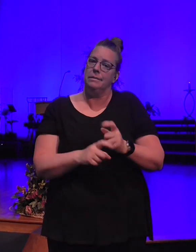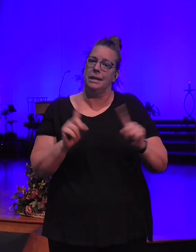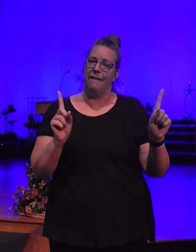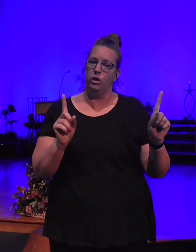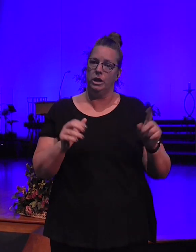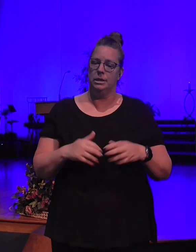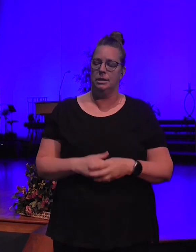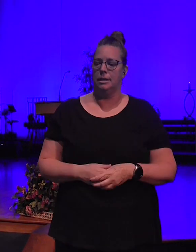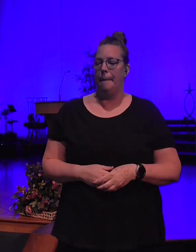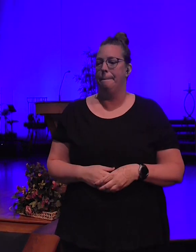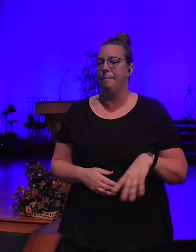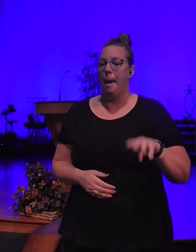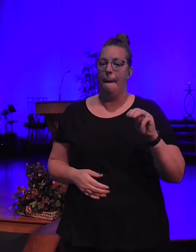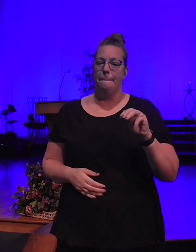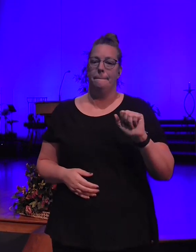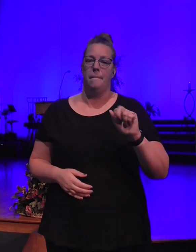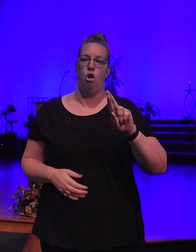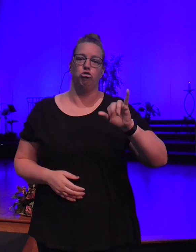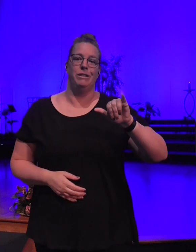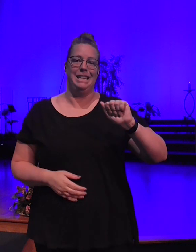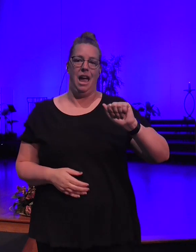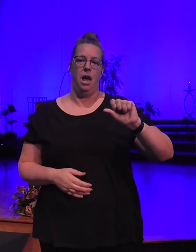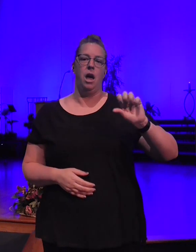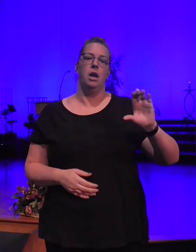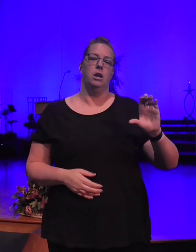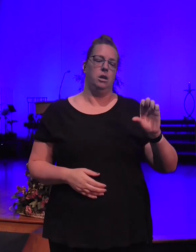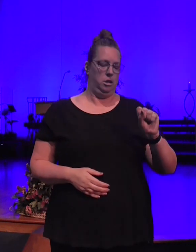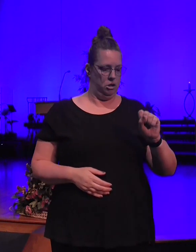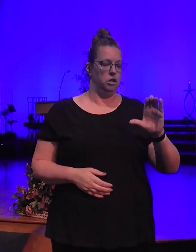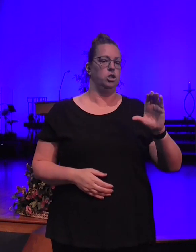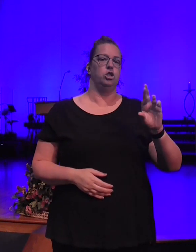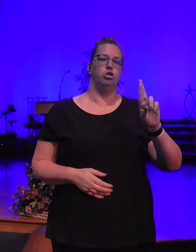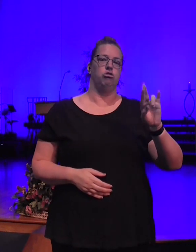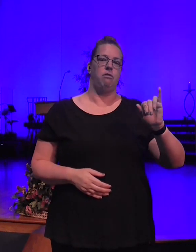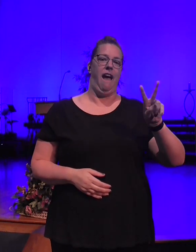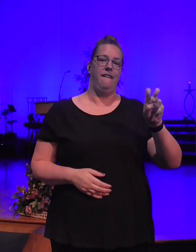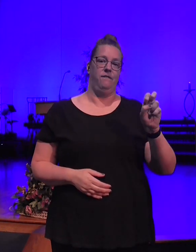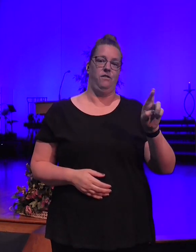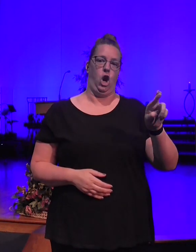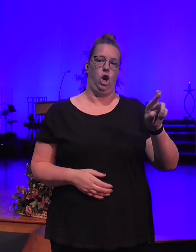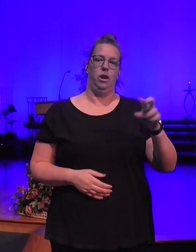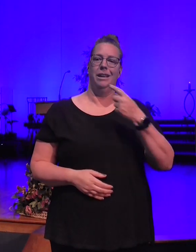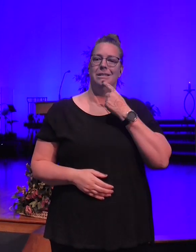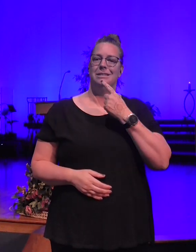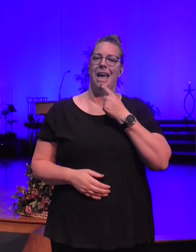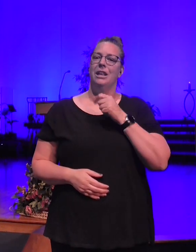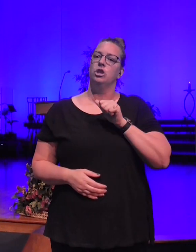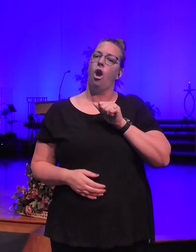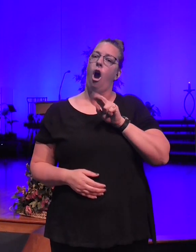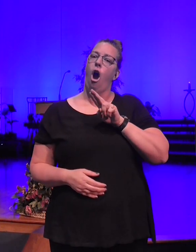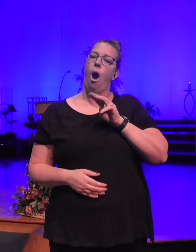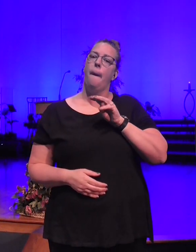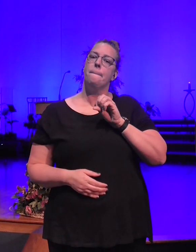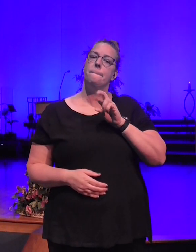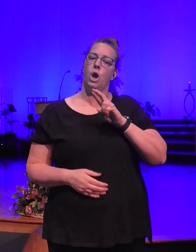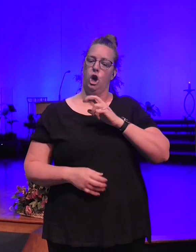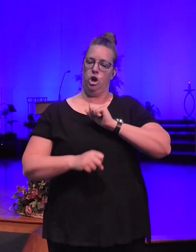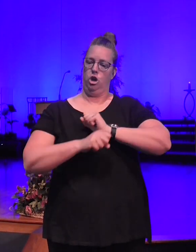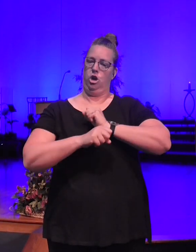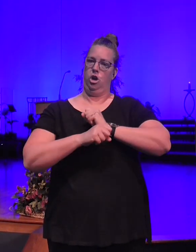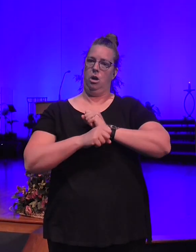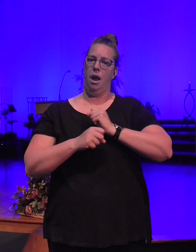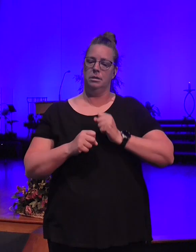Maria Shriver has said, take off your armor. Take off your armor and dare to